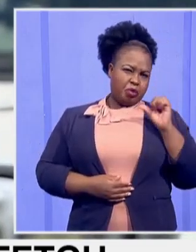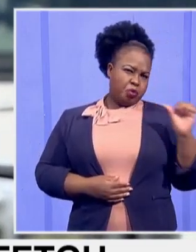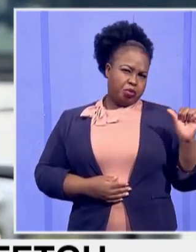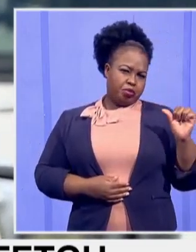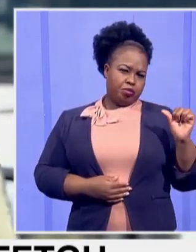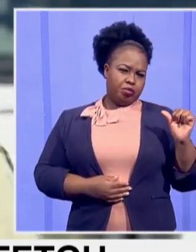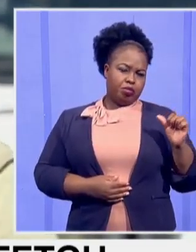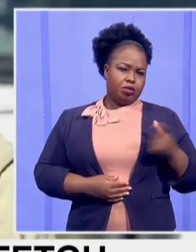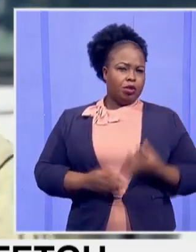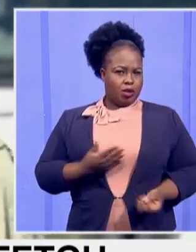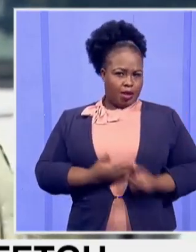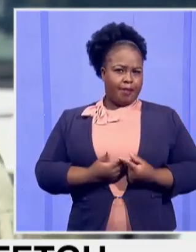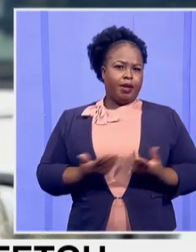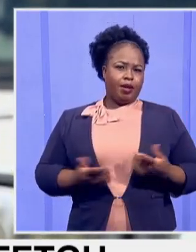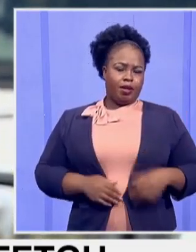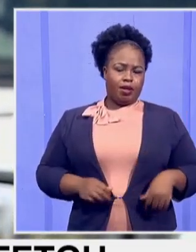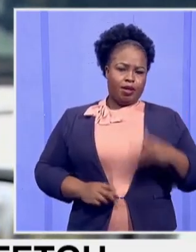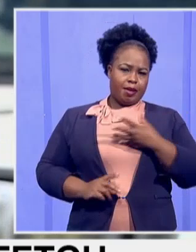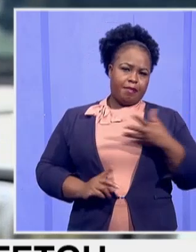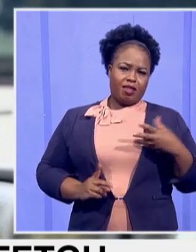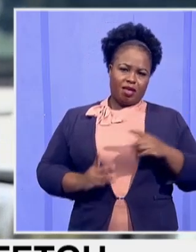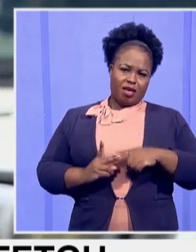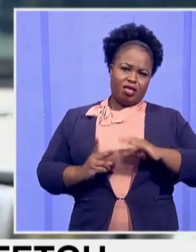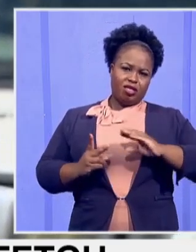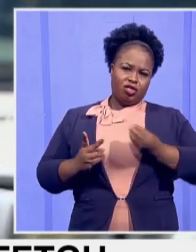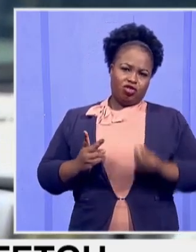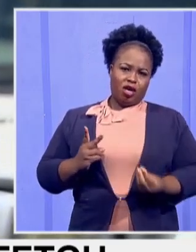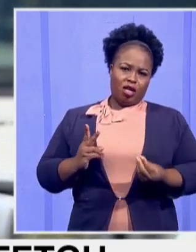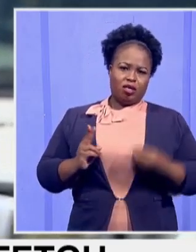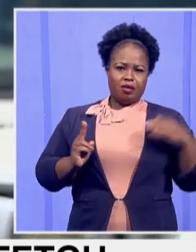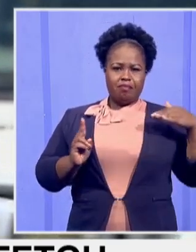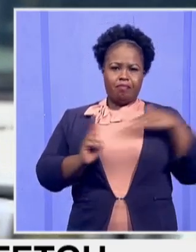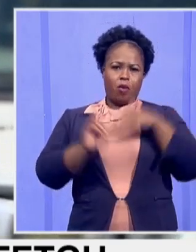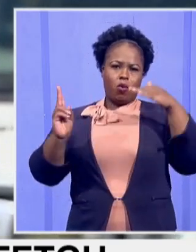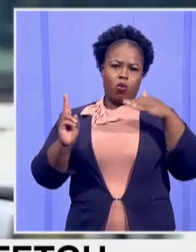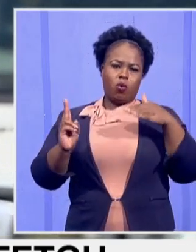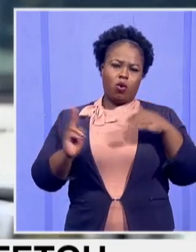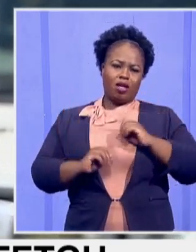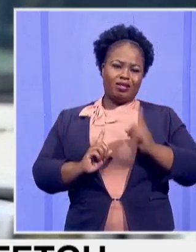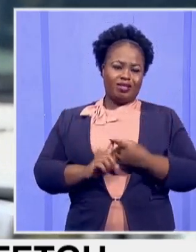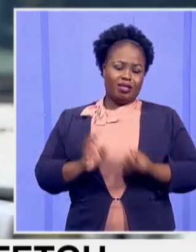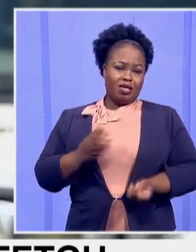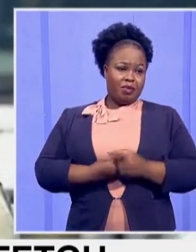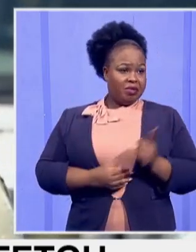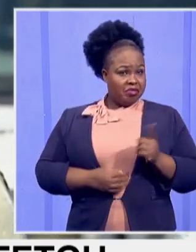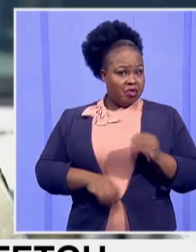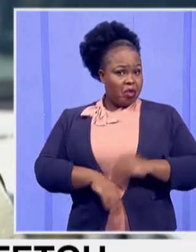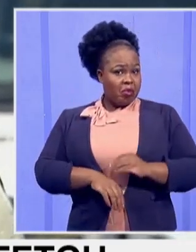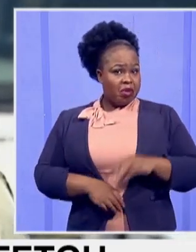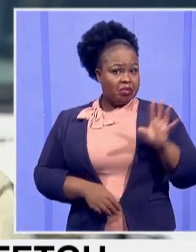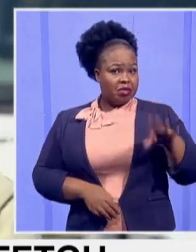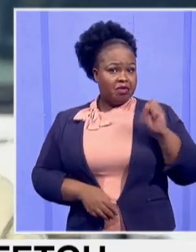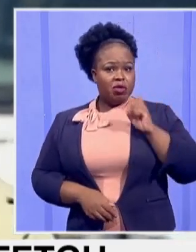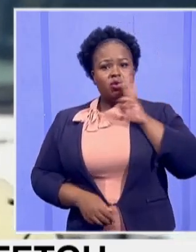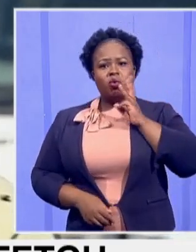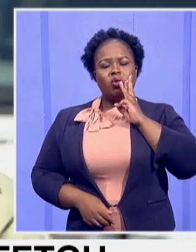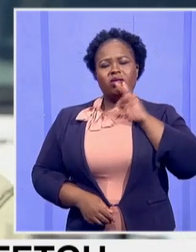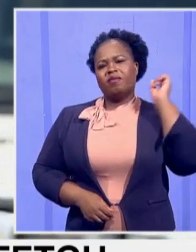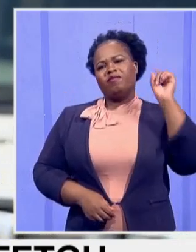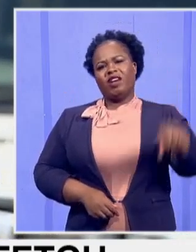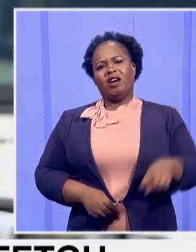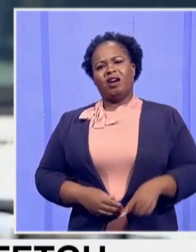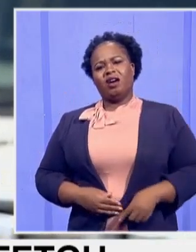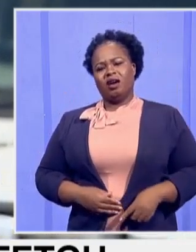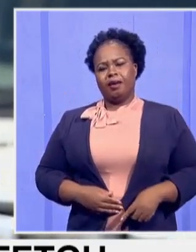week. There were a mother and a children who were hit by a car from this problem of fetching water from a distance area to